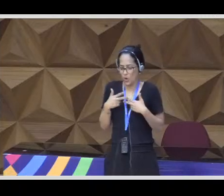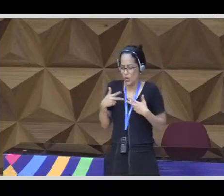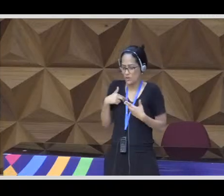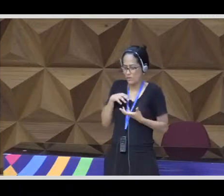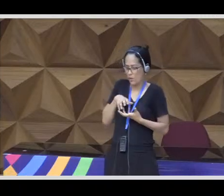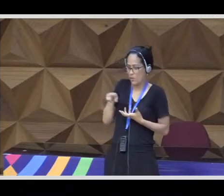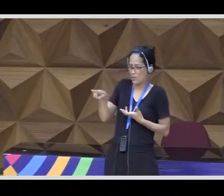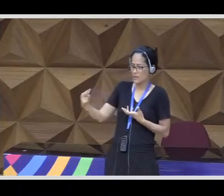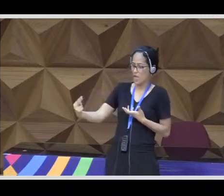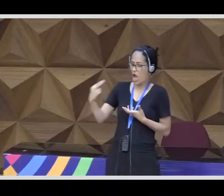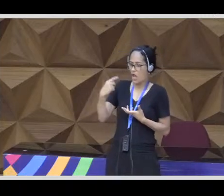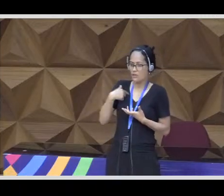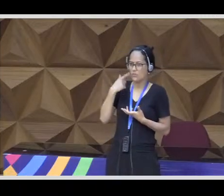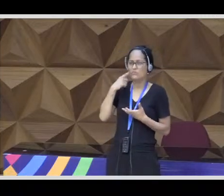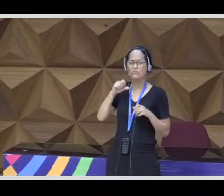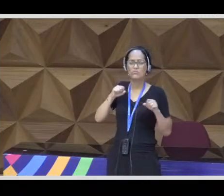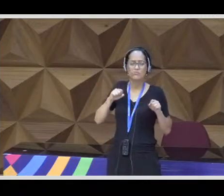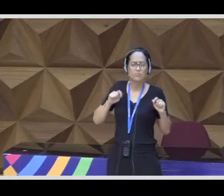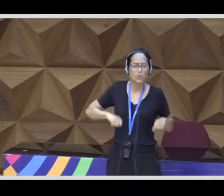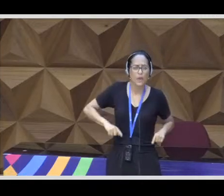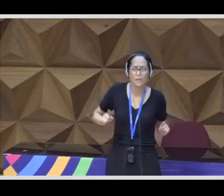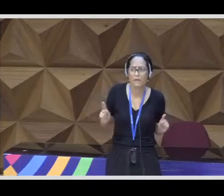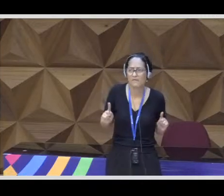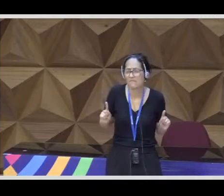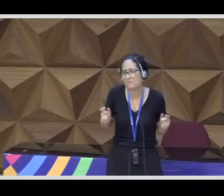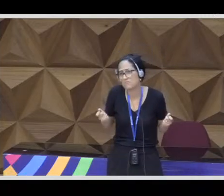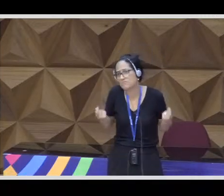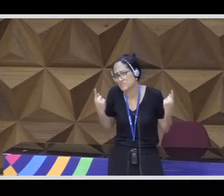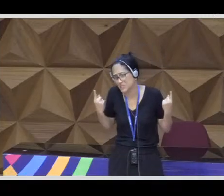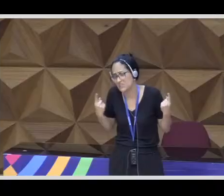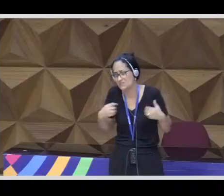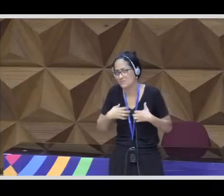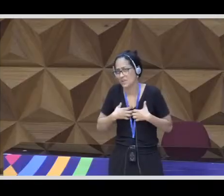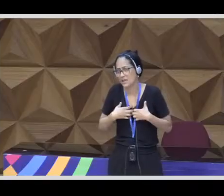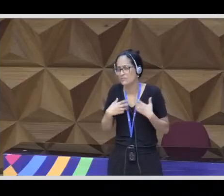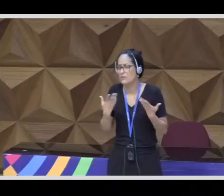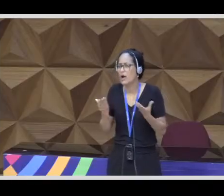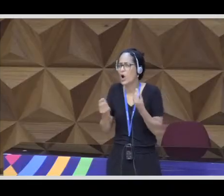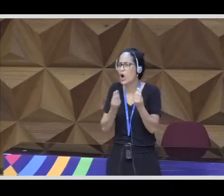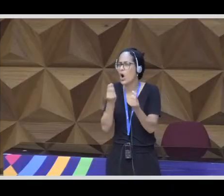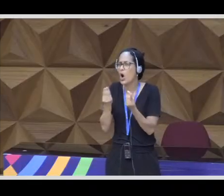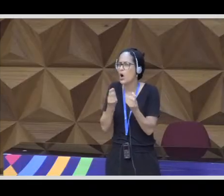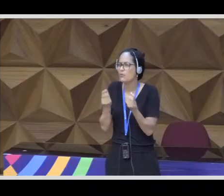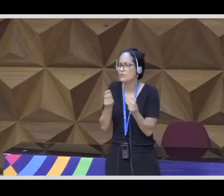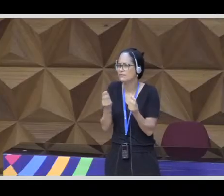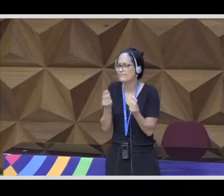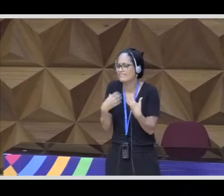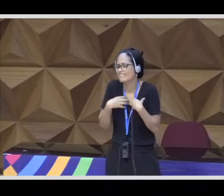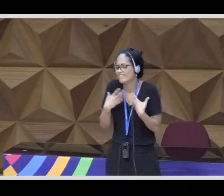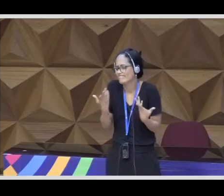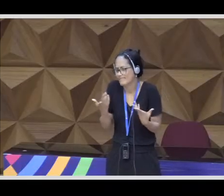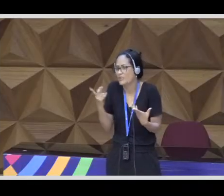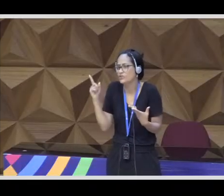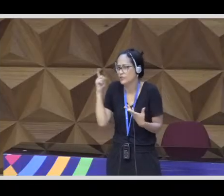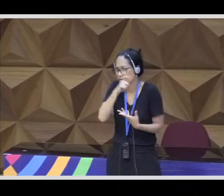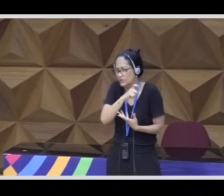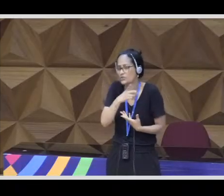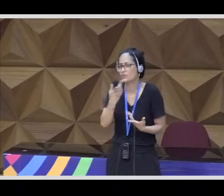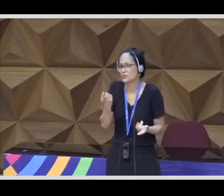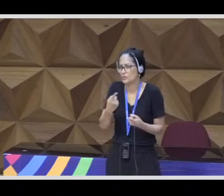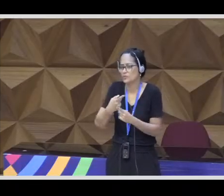it seems strange. So how we could deal with that part, I don't know. That's more difficult, because you are kind of separating